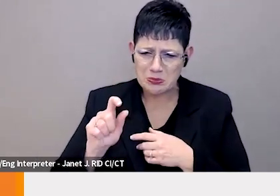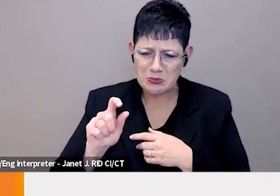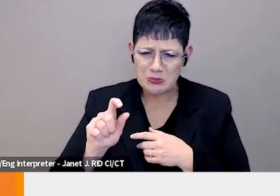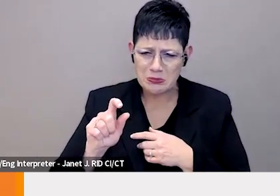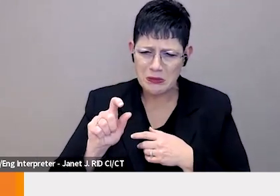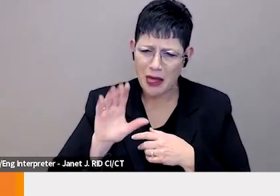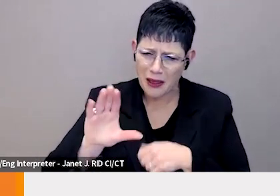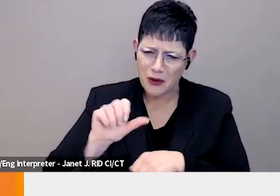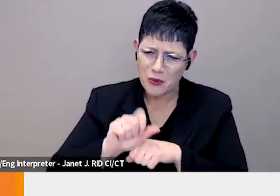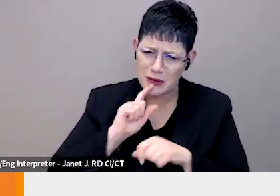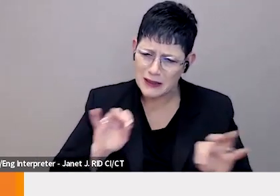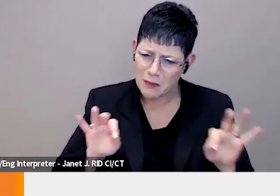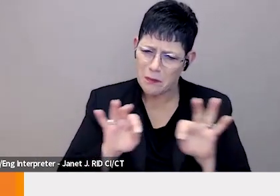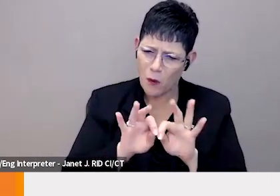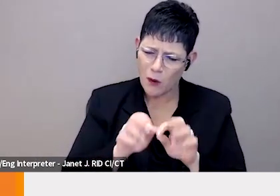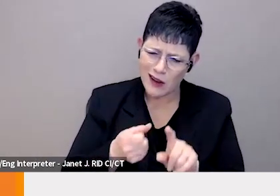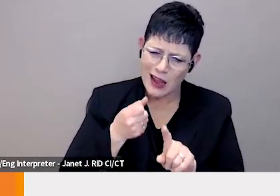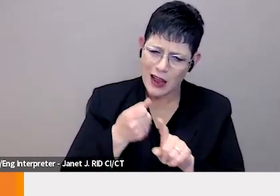to